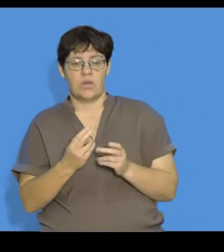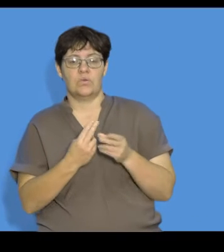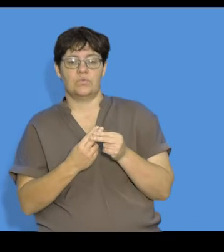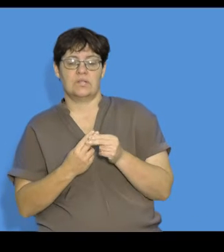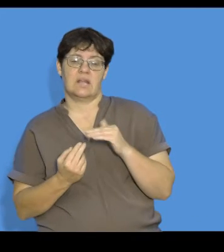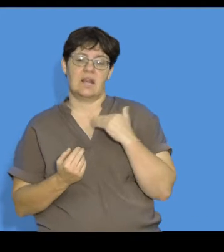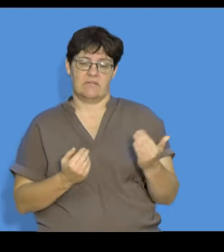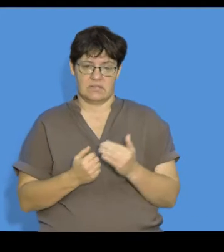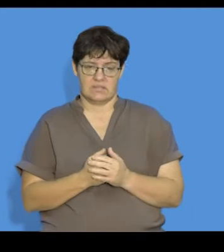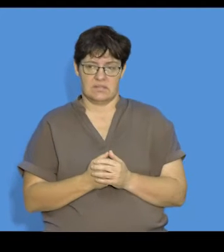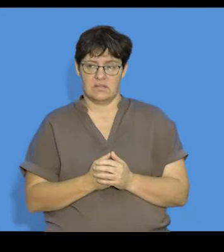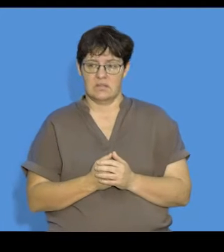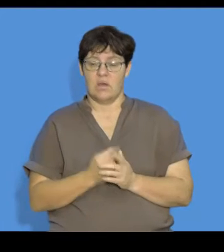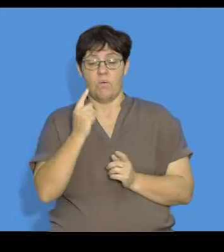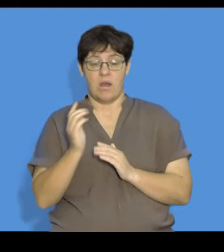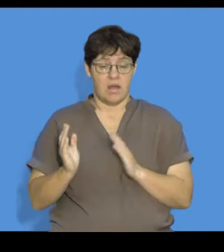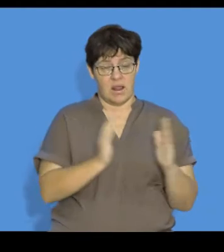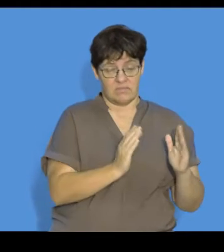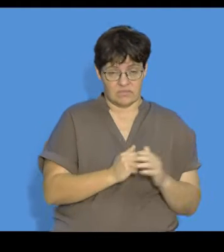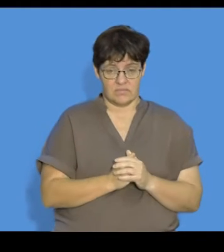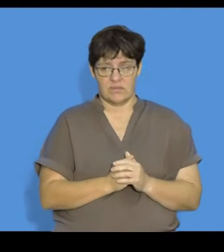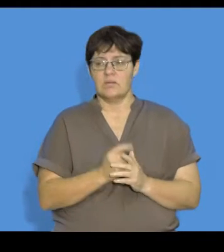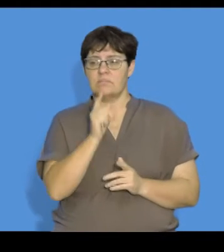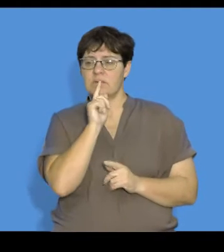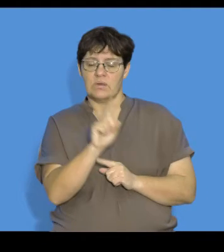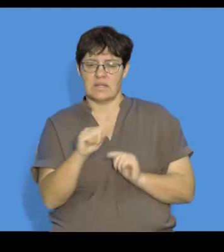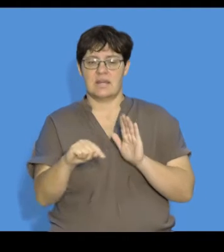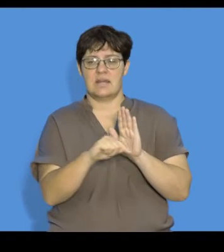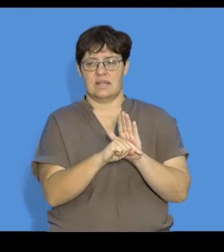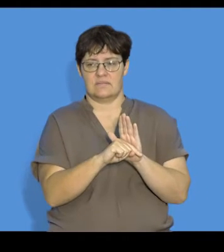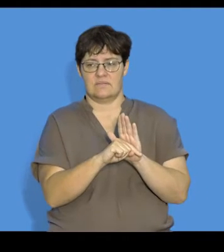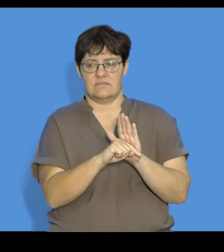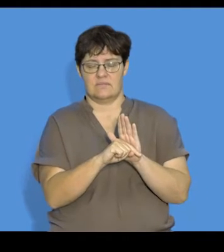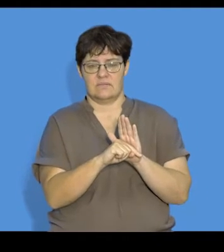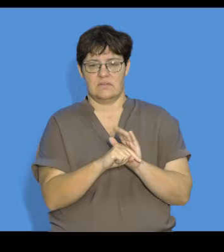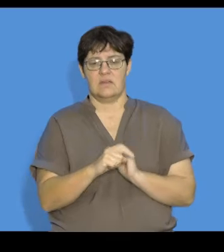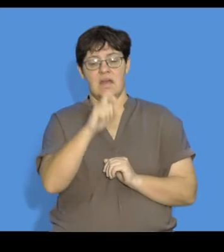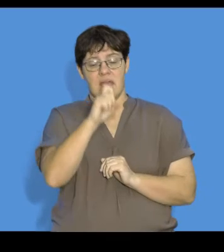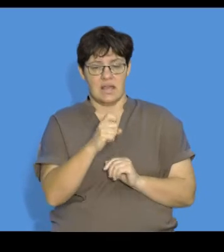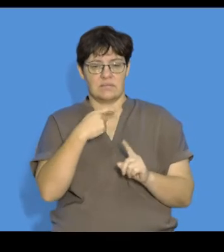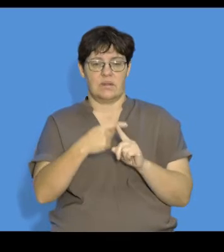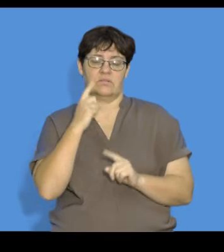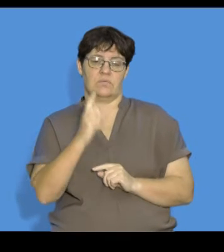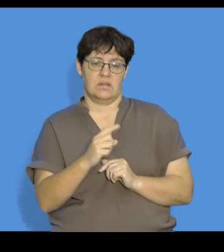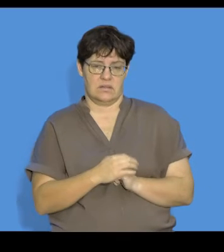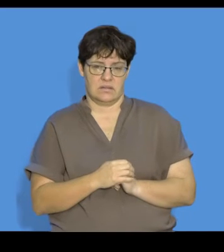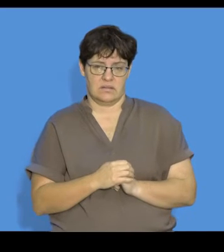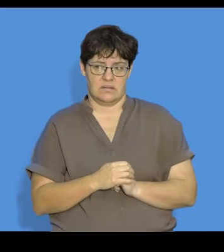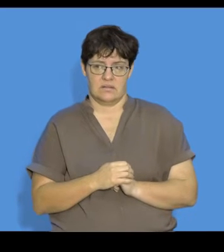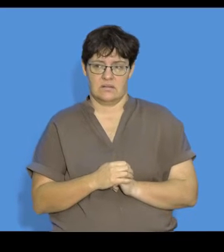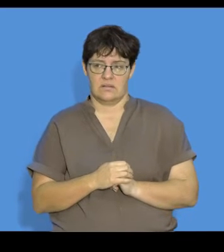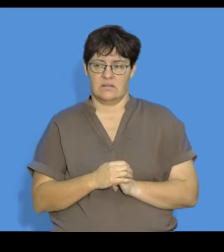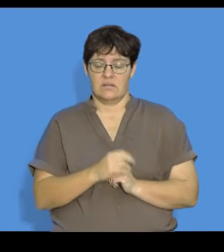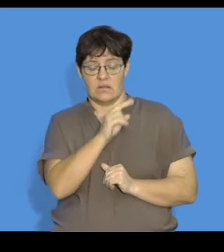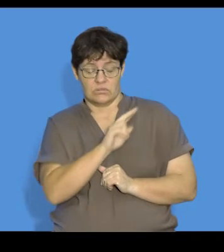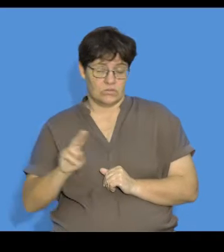it 1 unit left, and shifting it 1 unit left will make it negative x plus